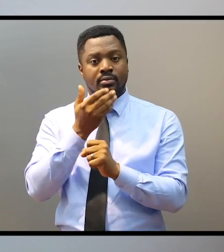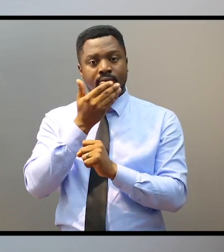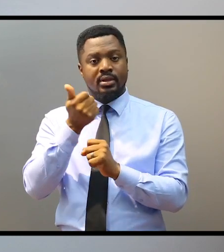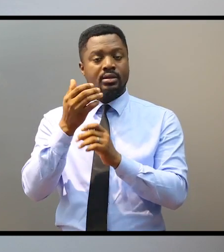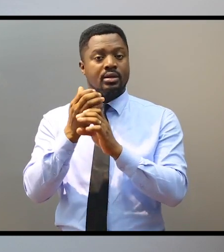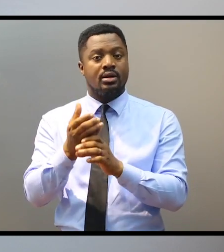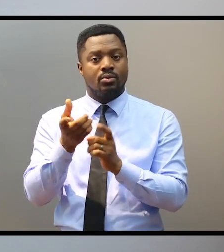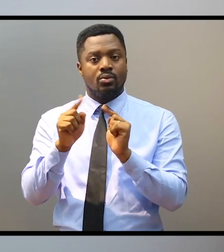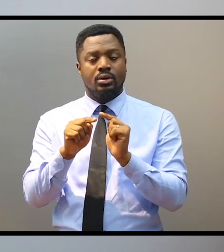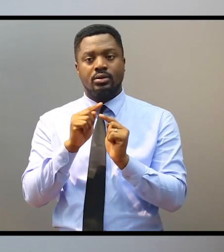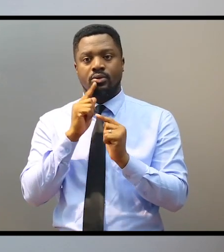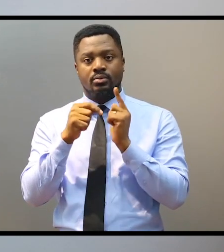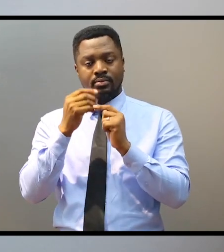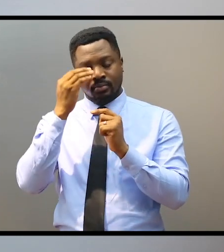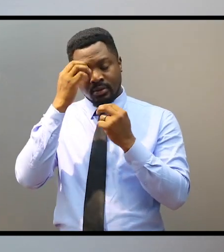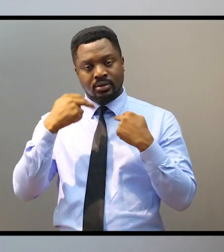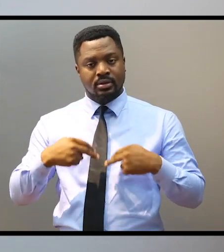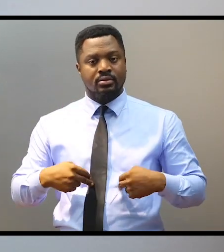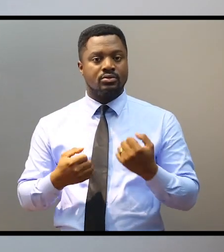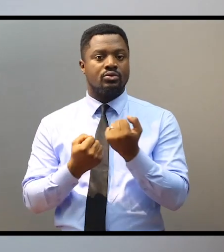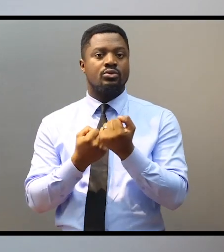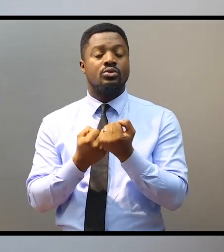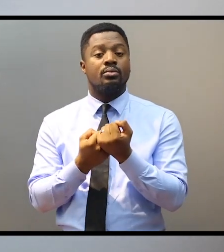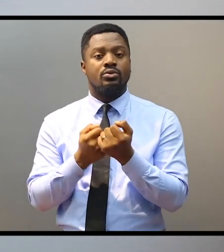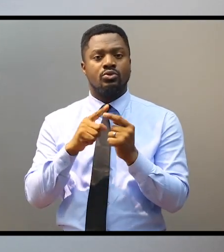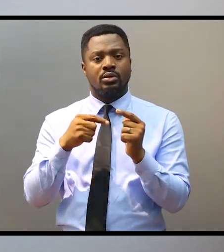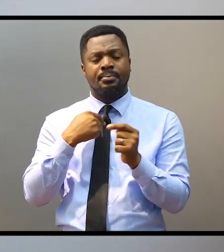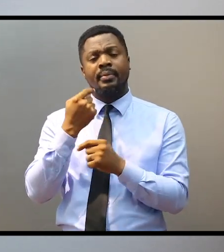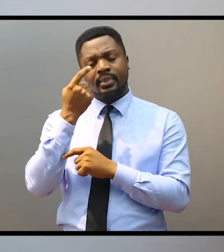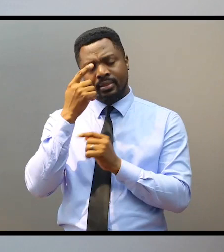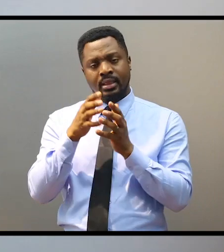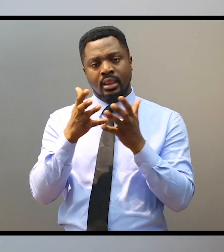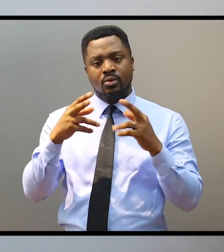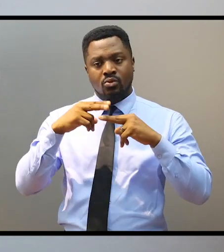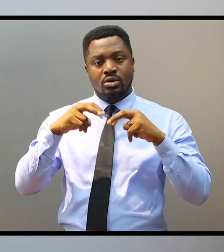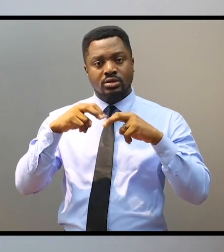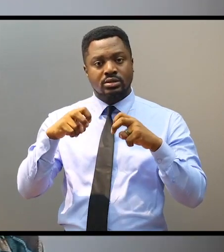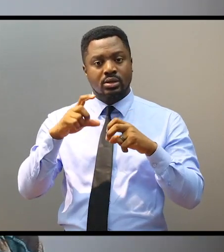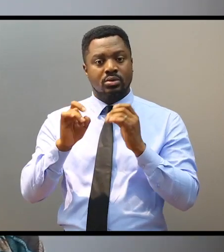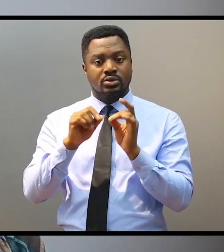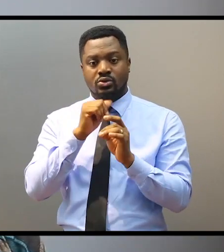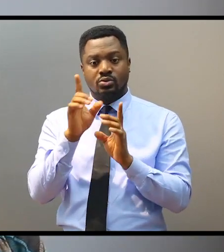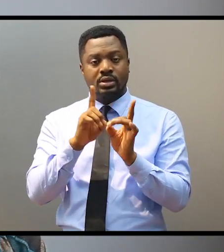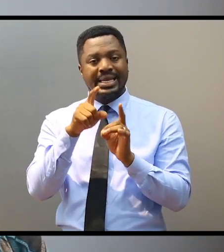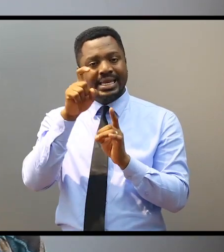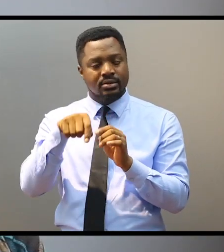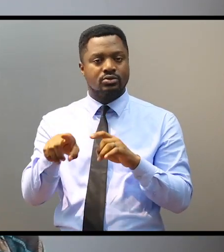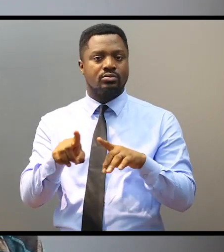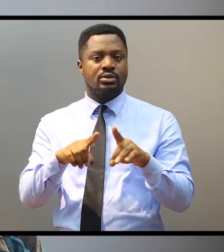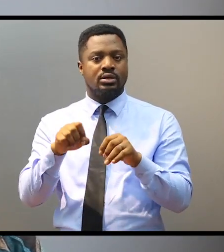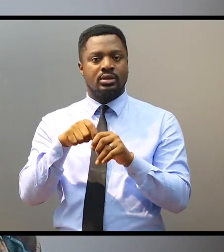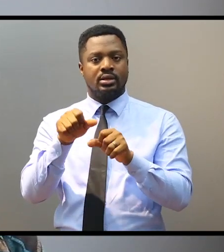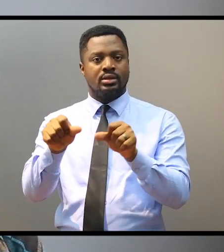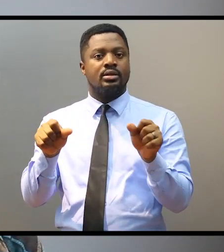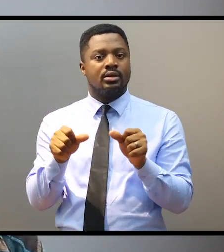the best of care when it comes to mental health support intervention. So I think that a lot of research which has not been done needs to be done